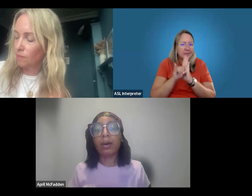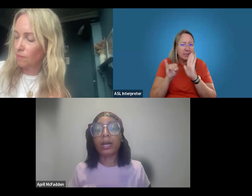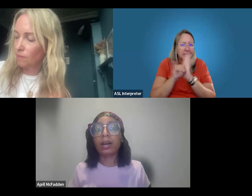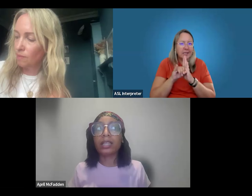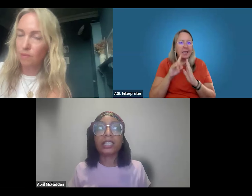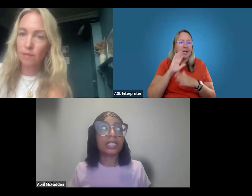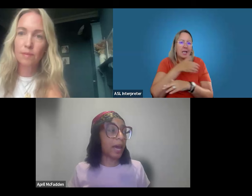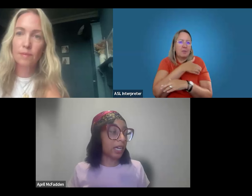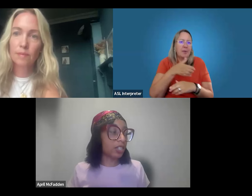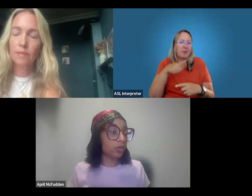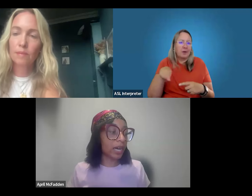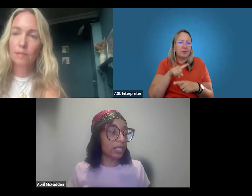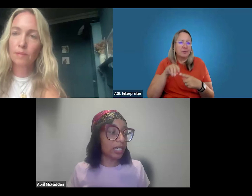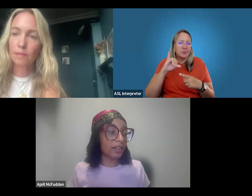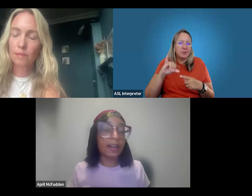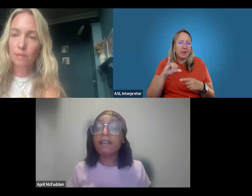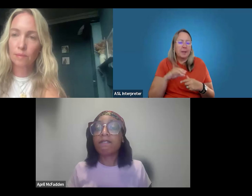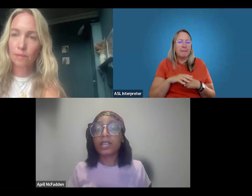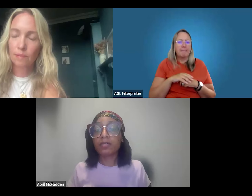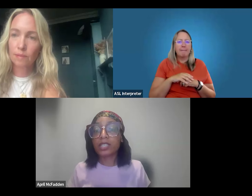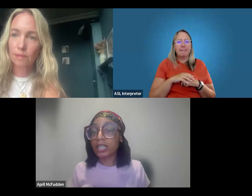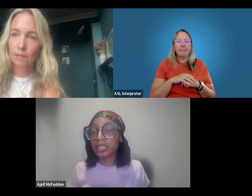and empowering her. This was back in